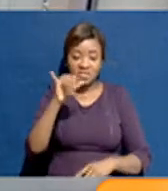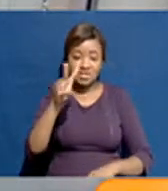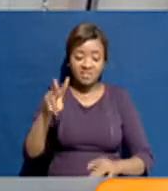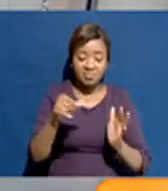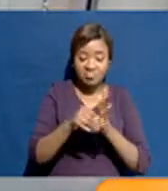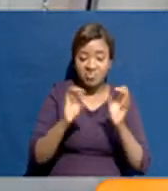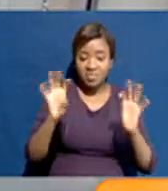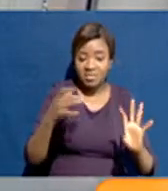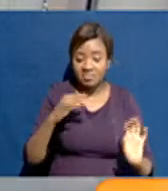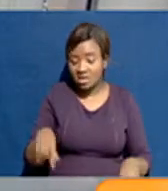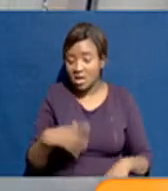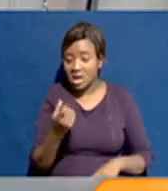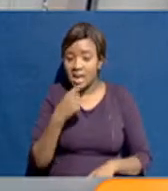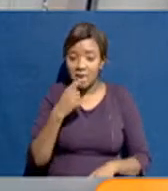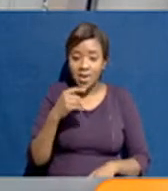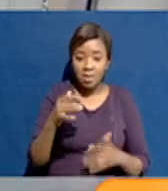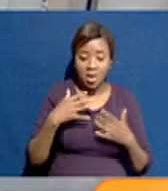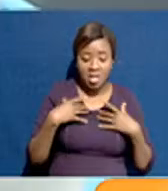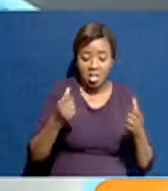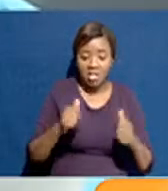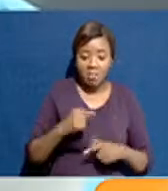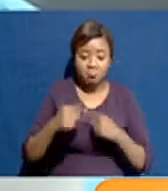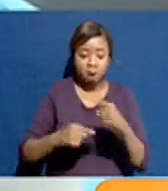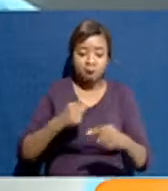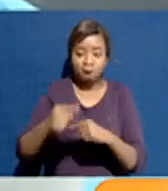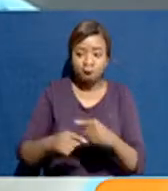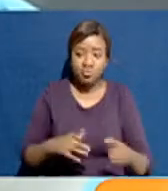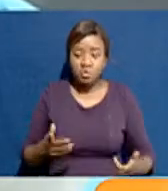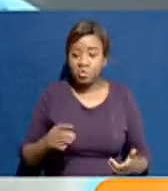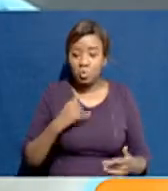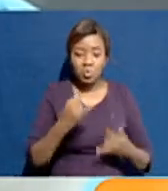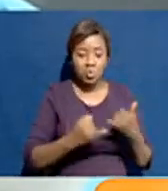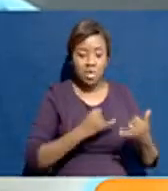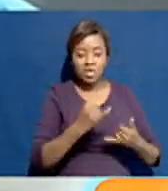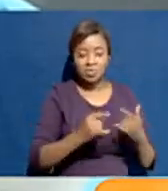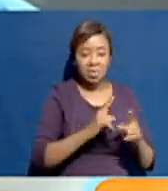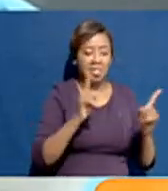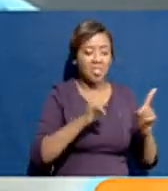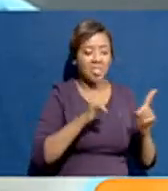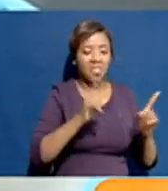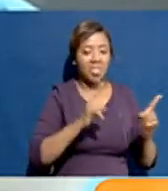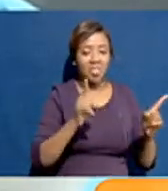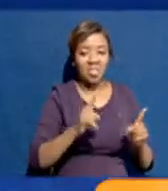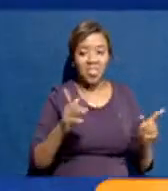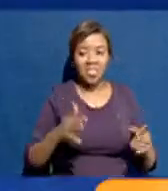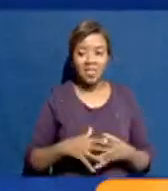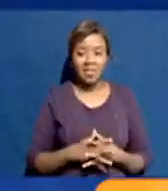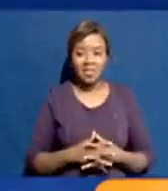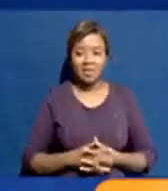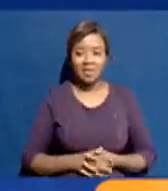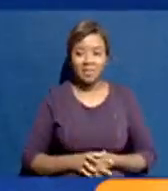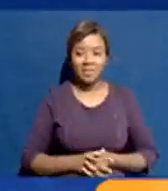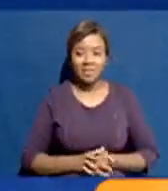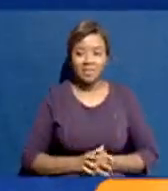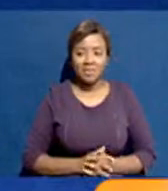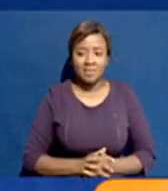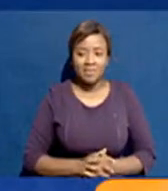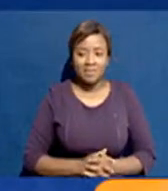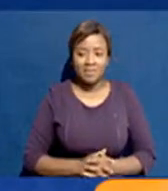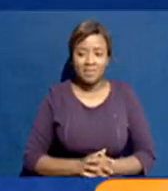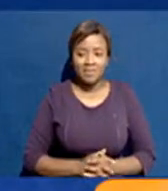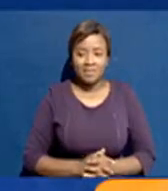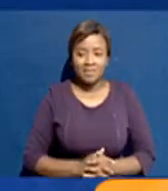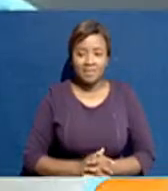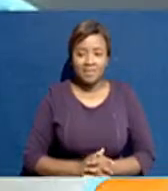the drugs, so this is not a big deal. I mean, just have your fun. Yeah. So how do you make